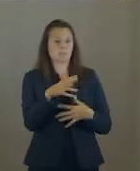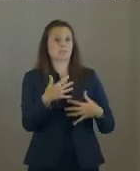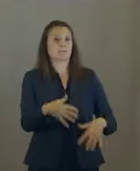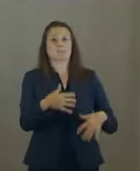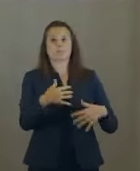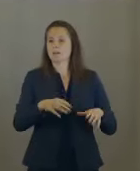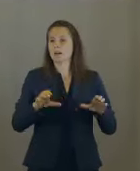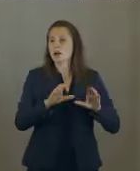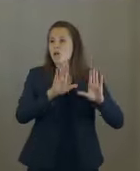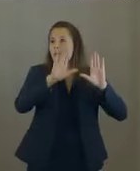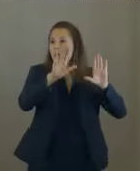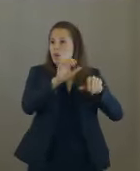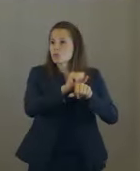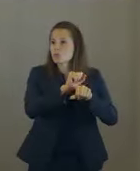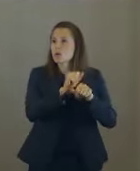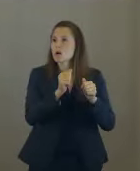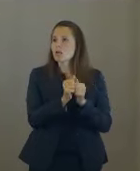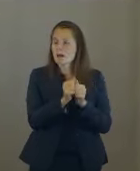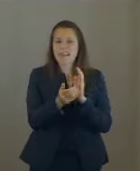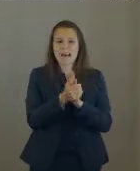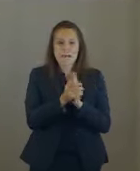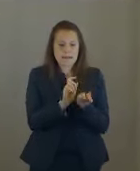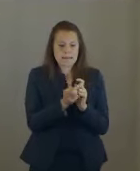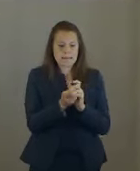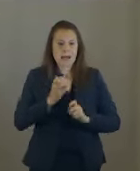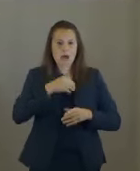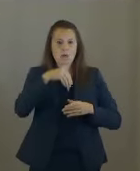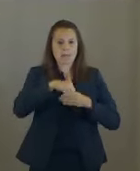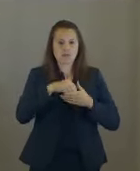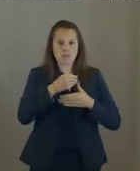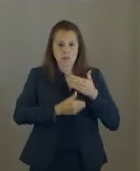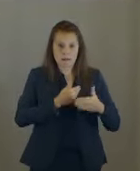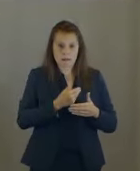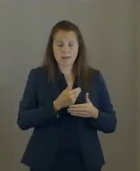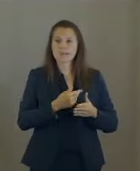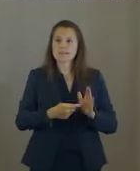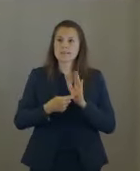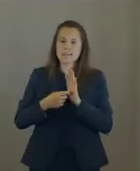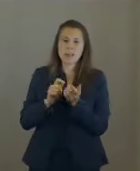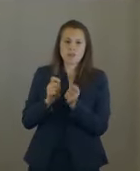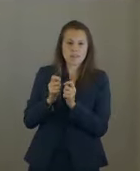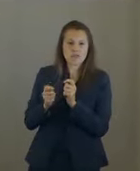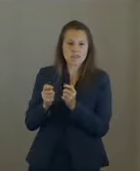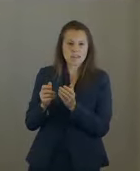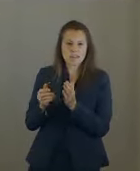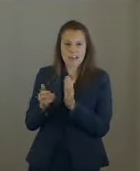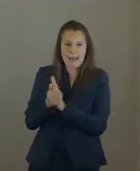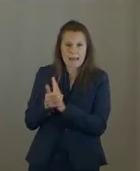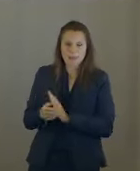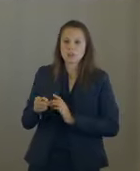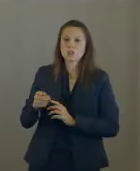a yeoman's job of making amendments to our internal processes, which includes revisions and edits to the